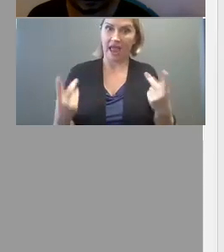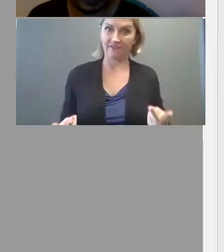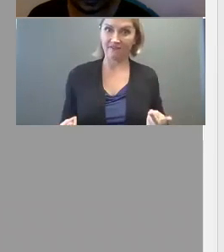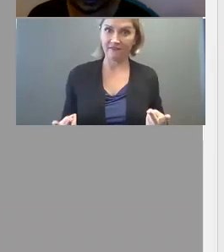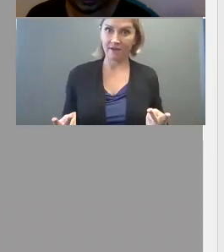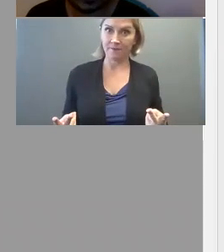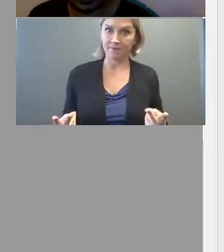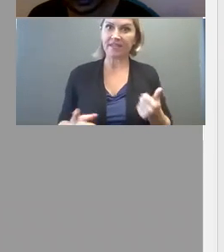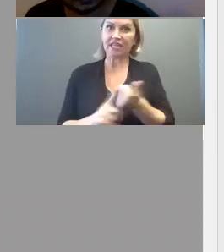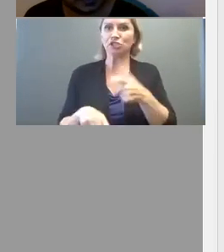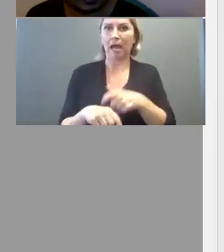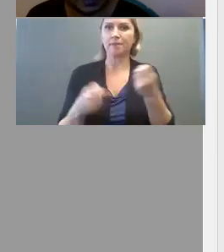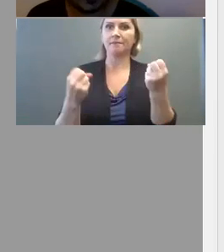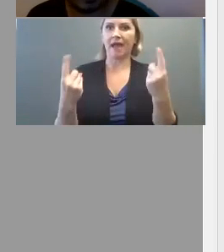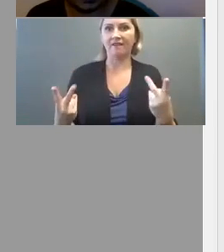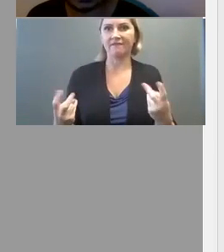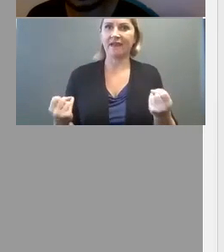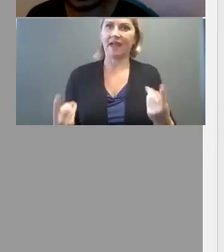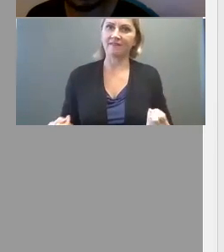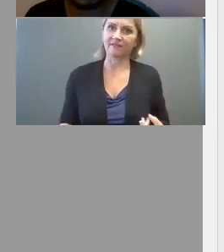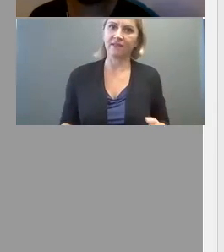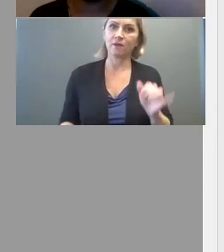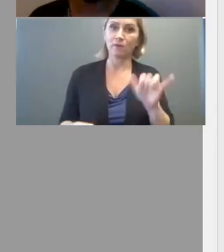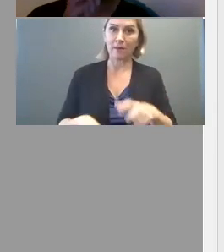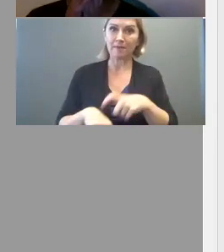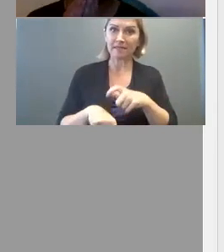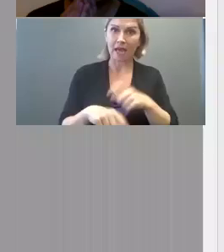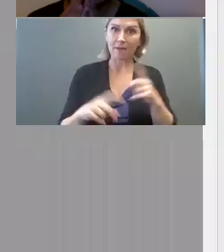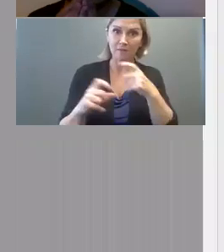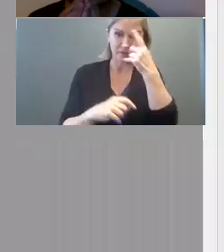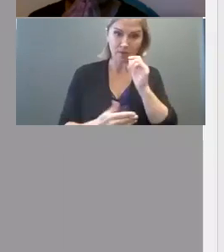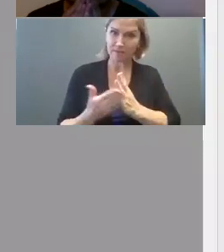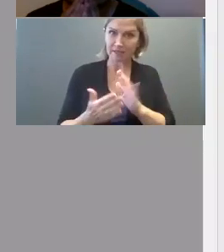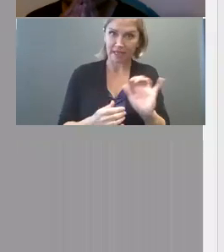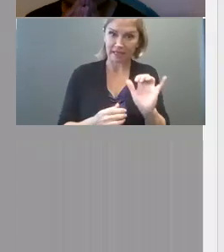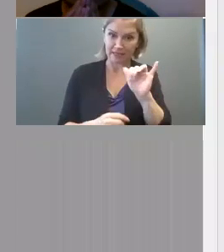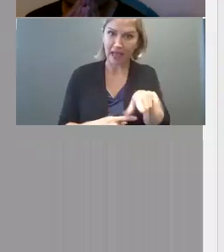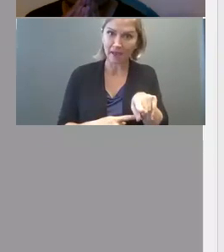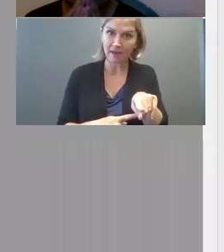every time? Would this be a time complexity for something like that?